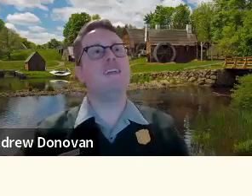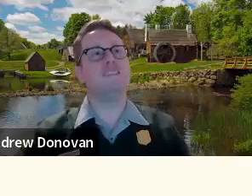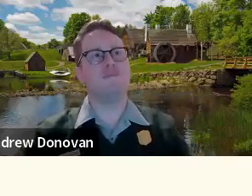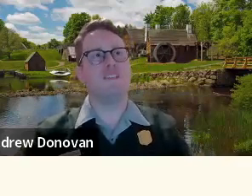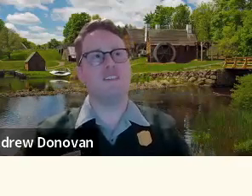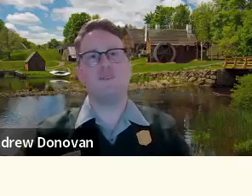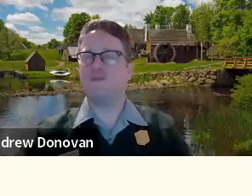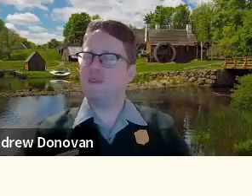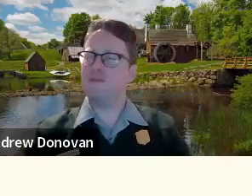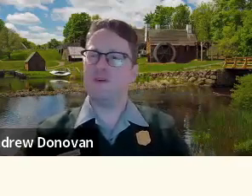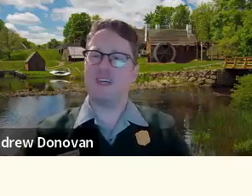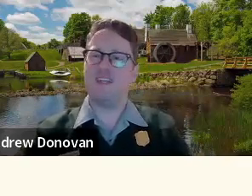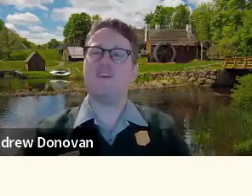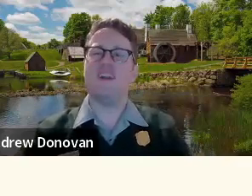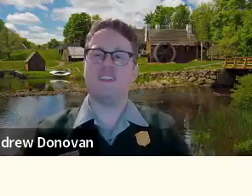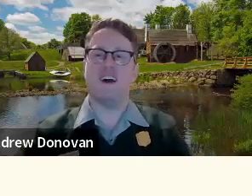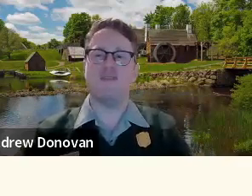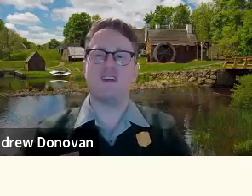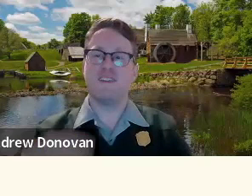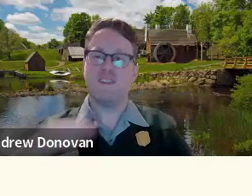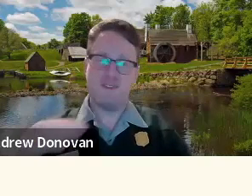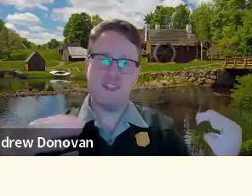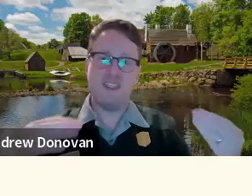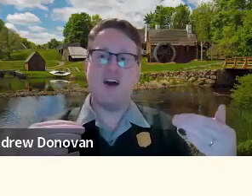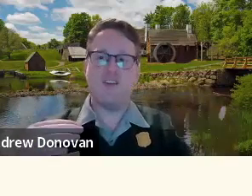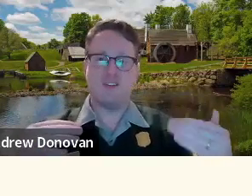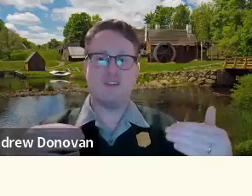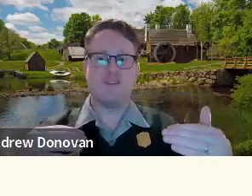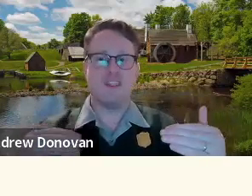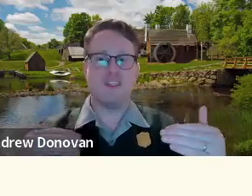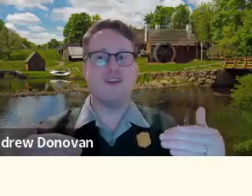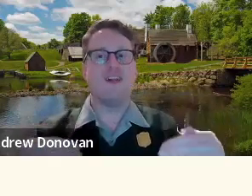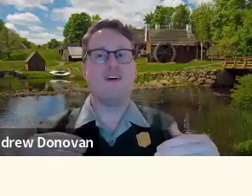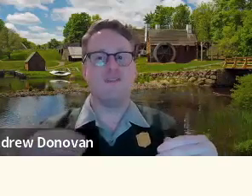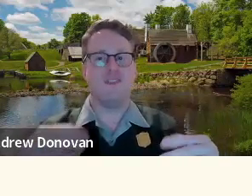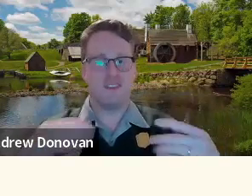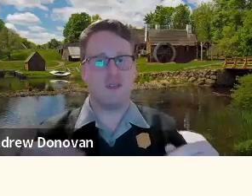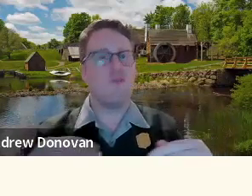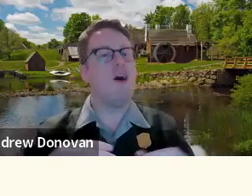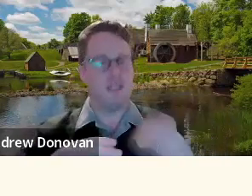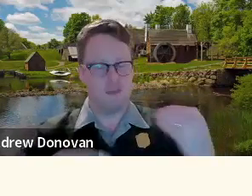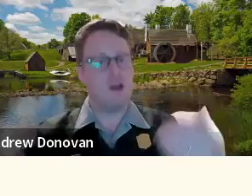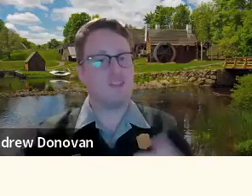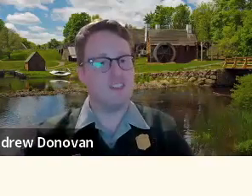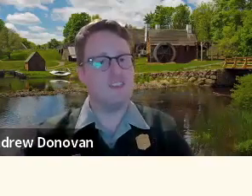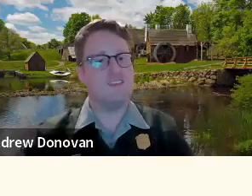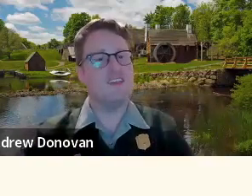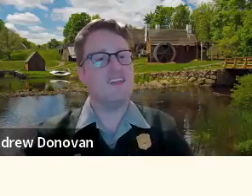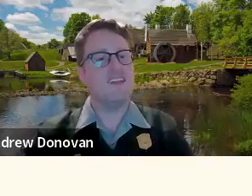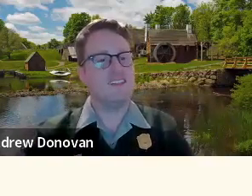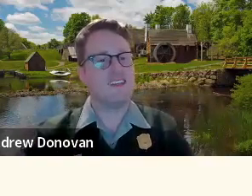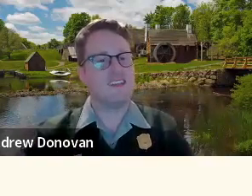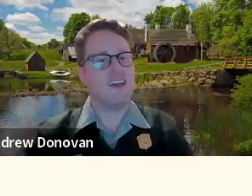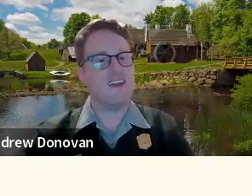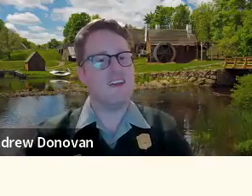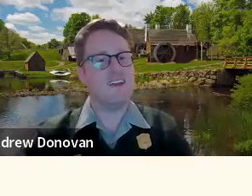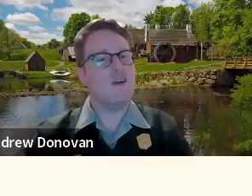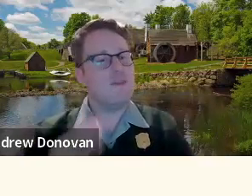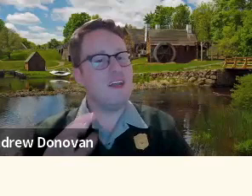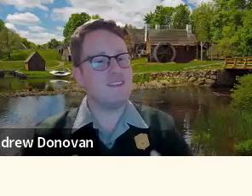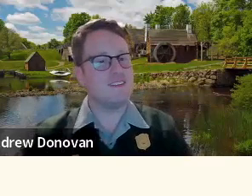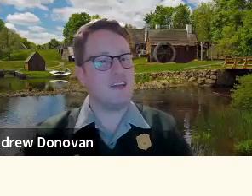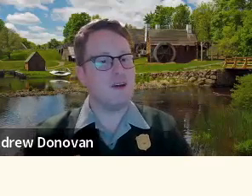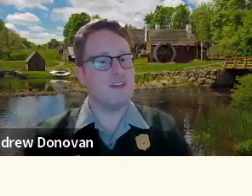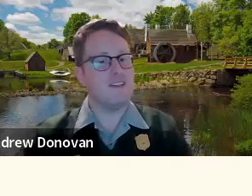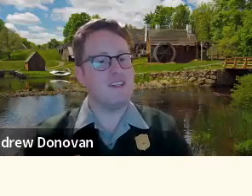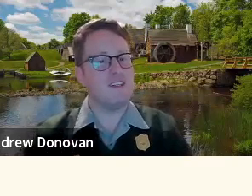it's not mining as much as more kind of uncovering really on the surface level of things like bogs, marshes, things like that.